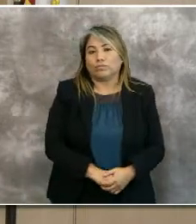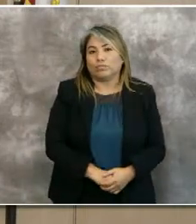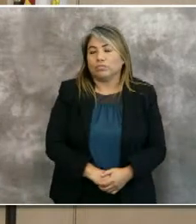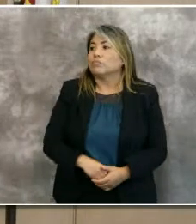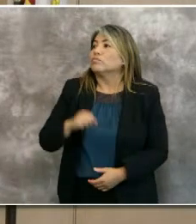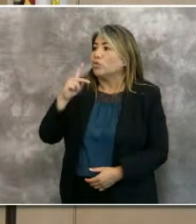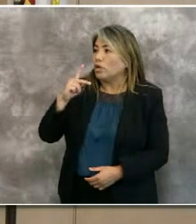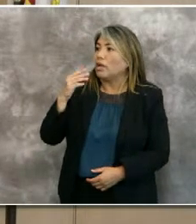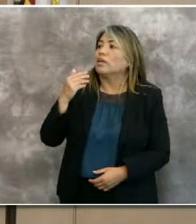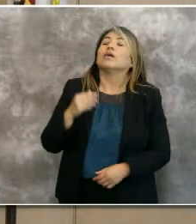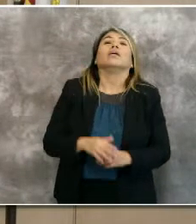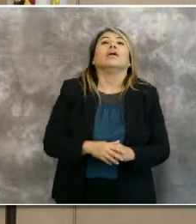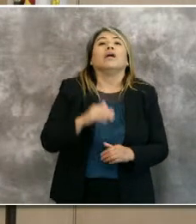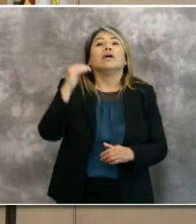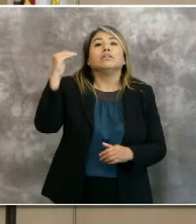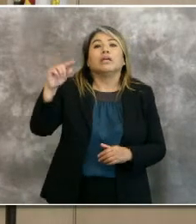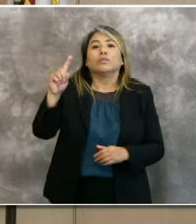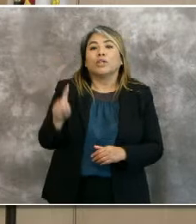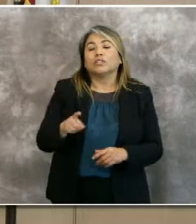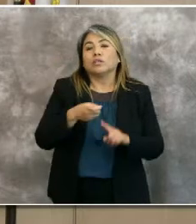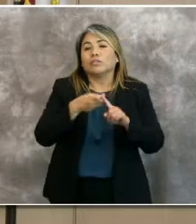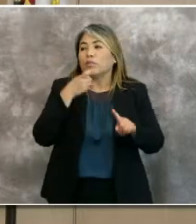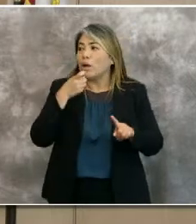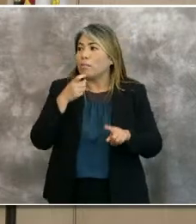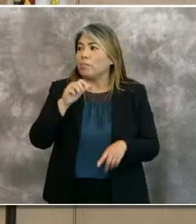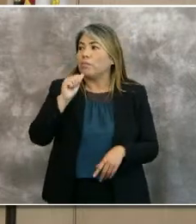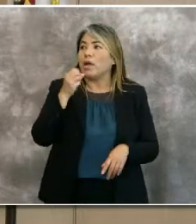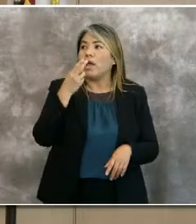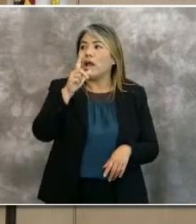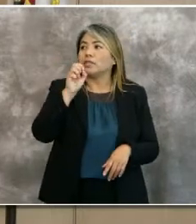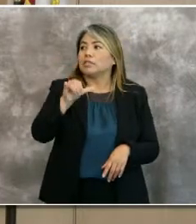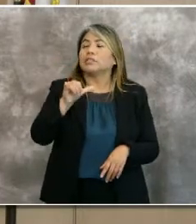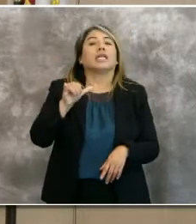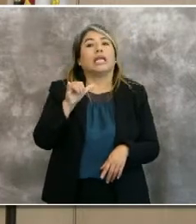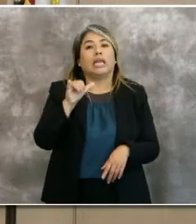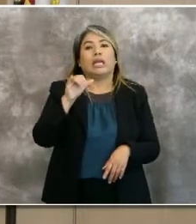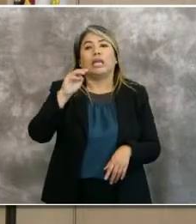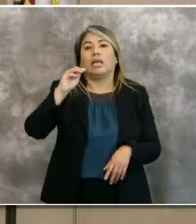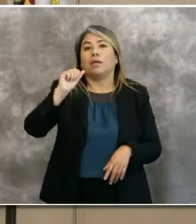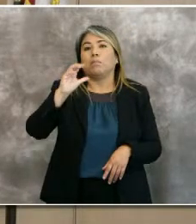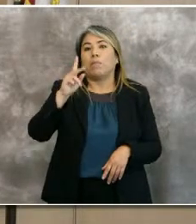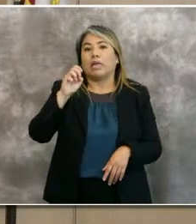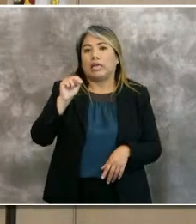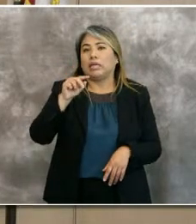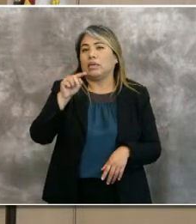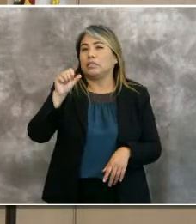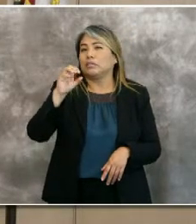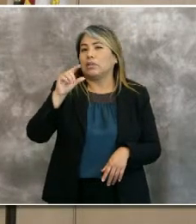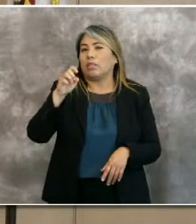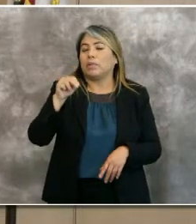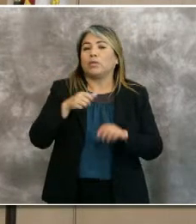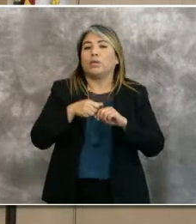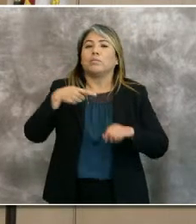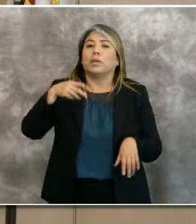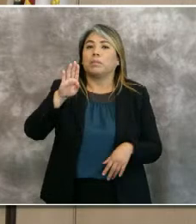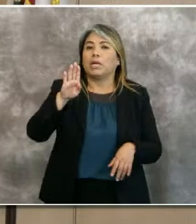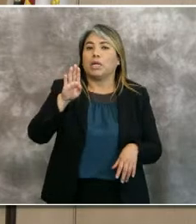Okay. This next question is from Ashley Mackin Solomon with the PB